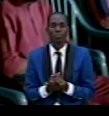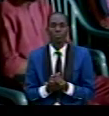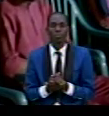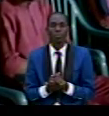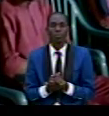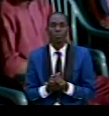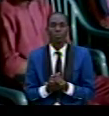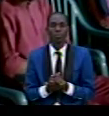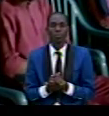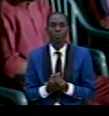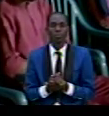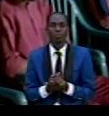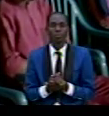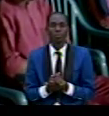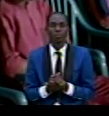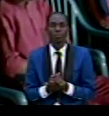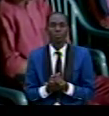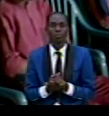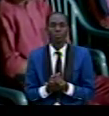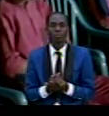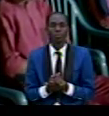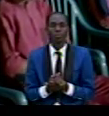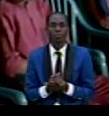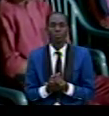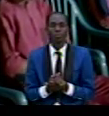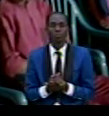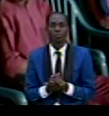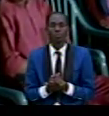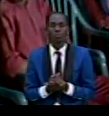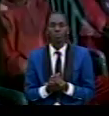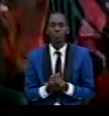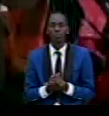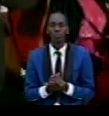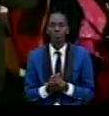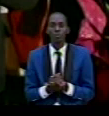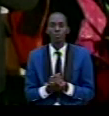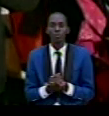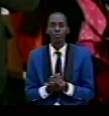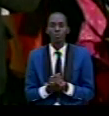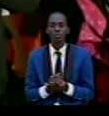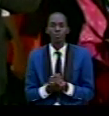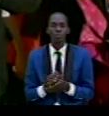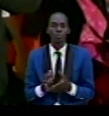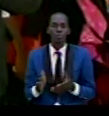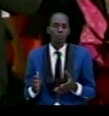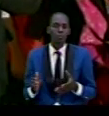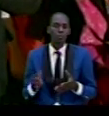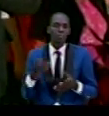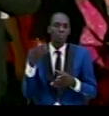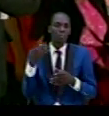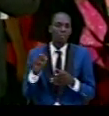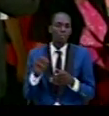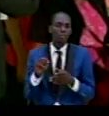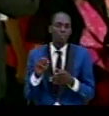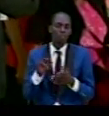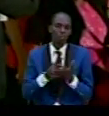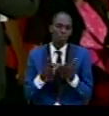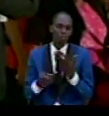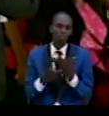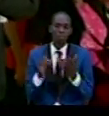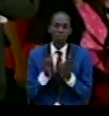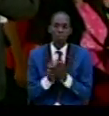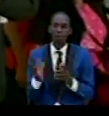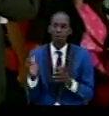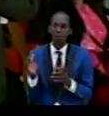the core members who organized the Rural Rugged in line with the Total Freedom Crusade. And right